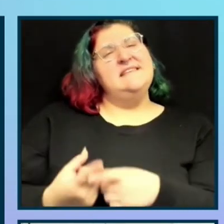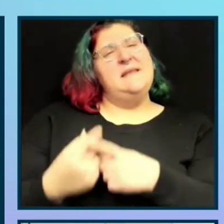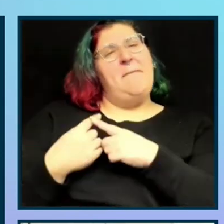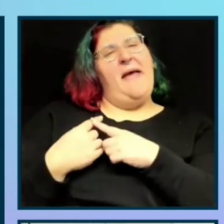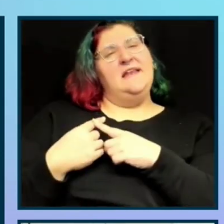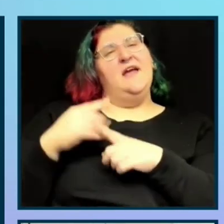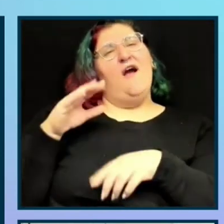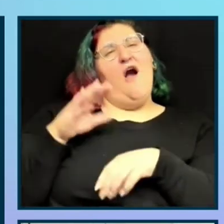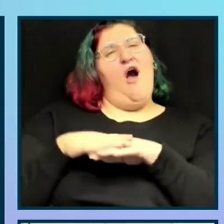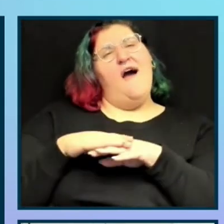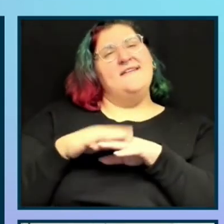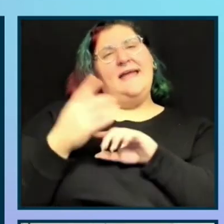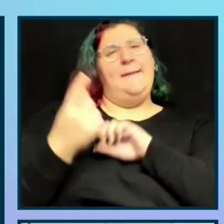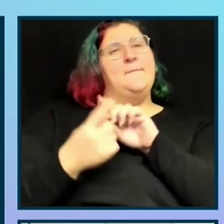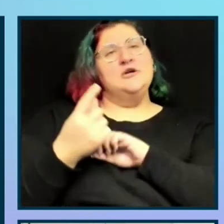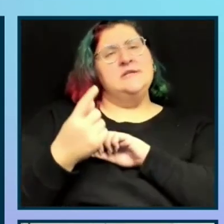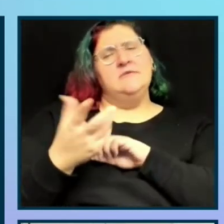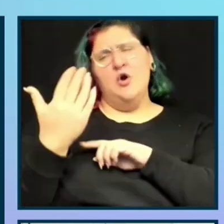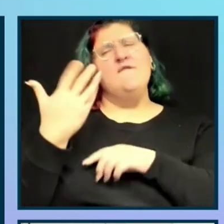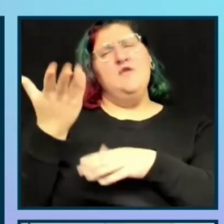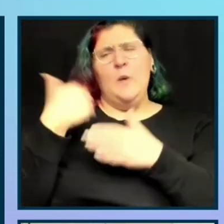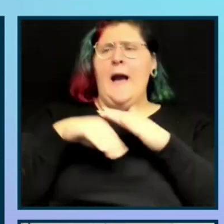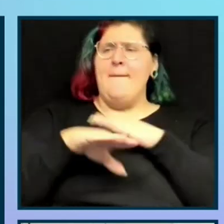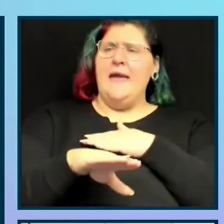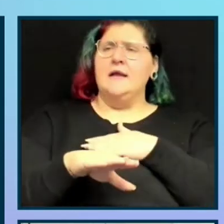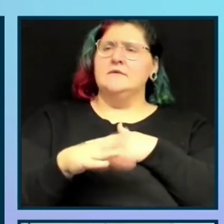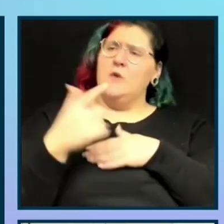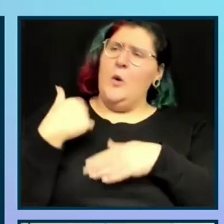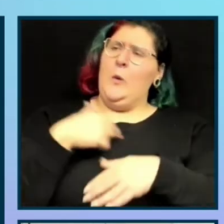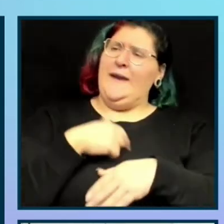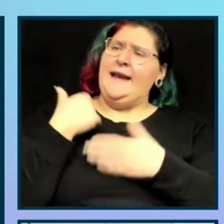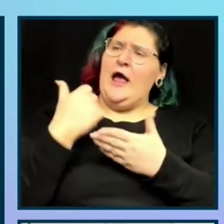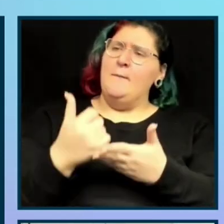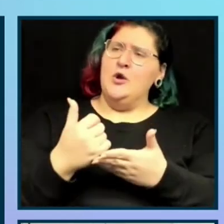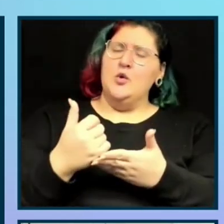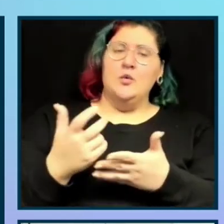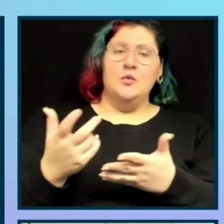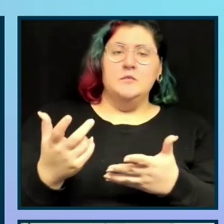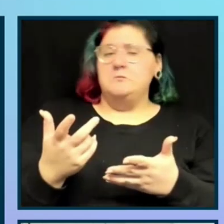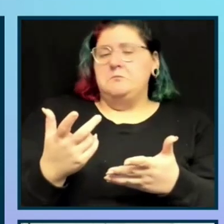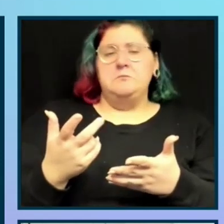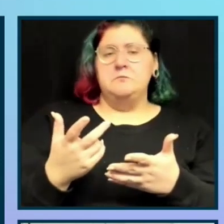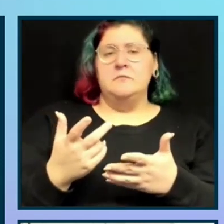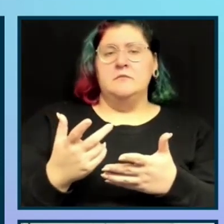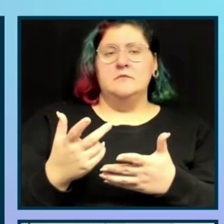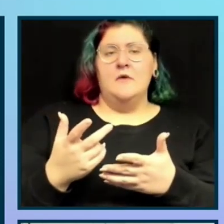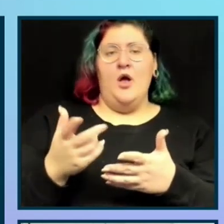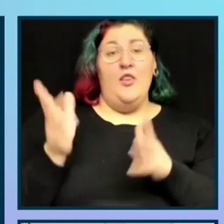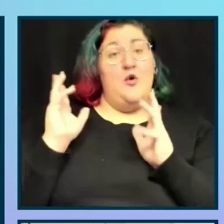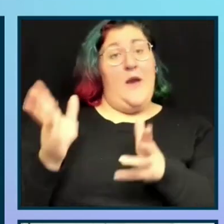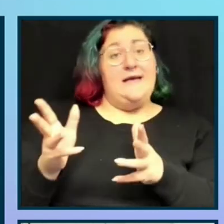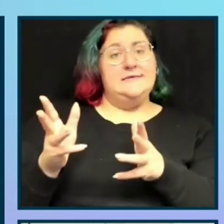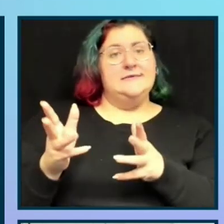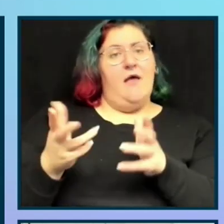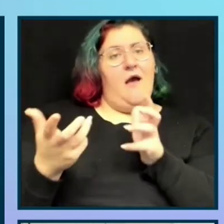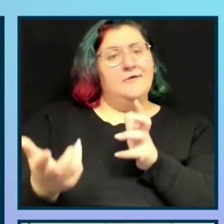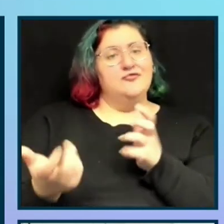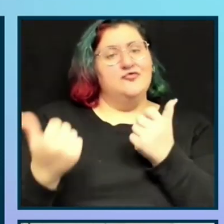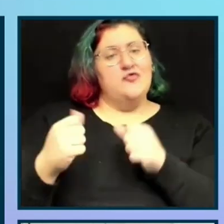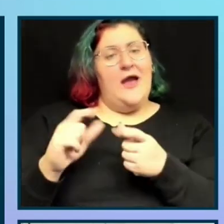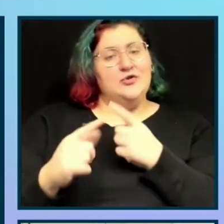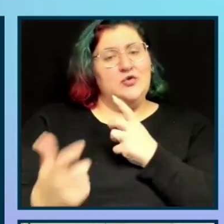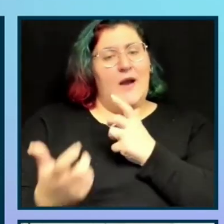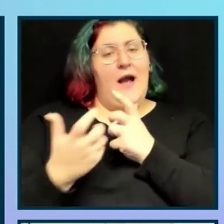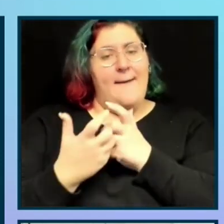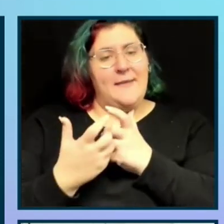saying, well, if you come in, then we can accommodate you. And they weren't really thinking about accommodations on the